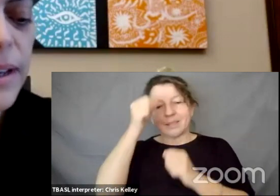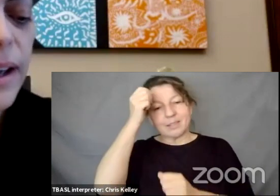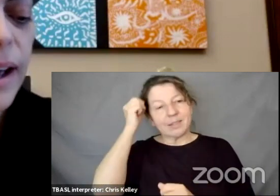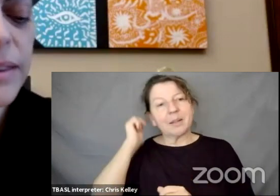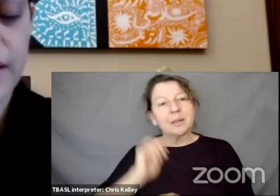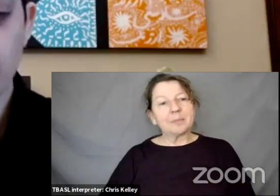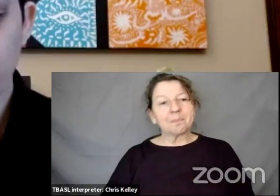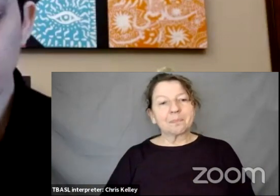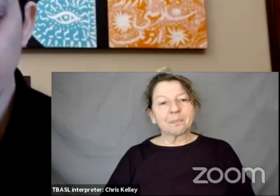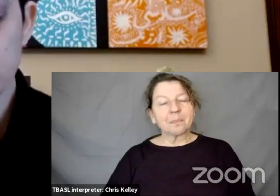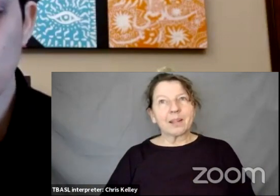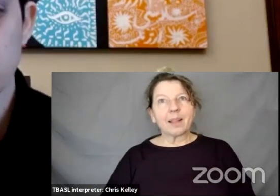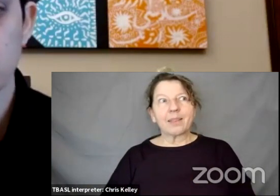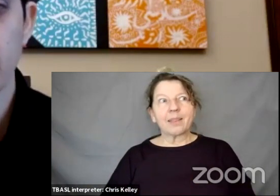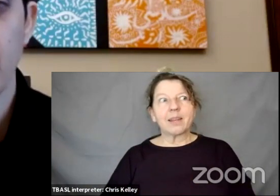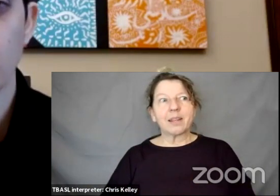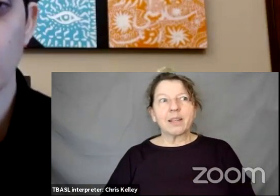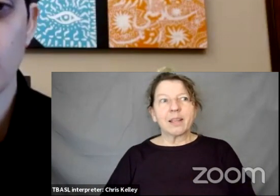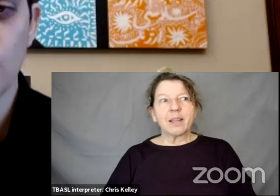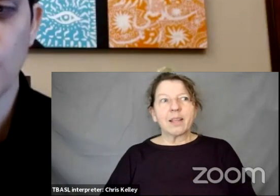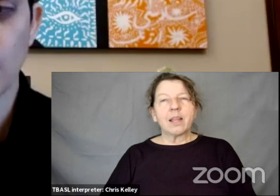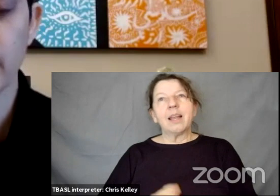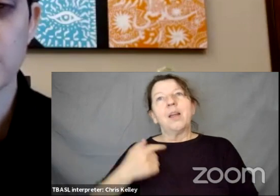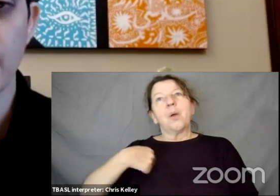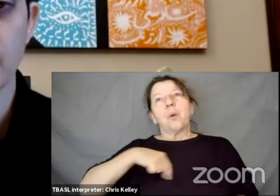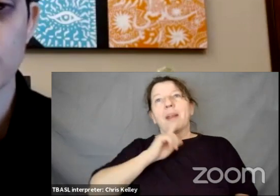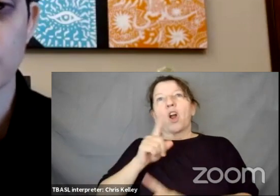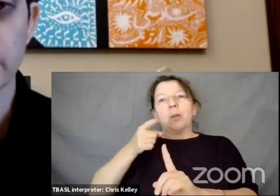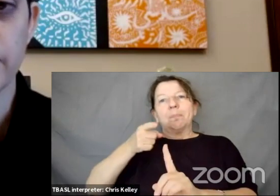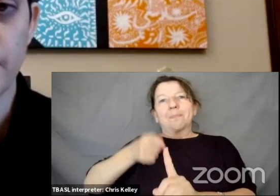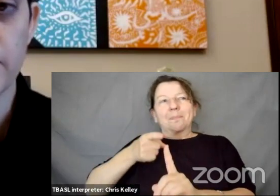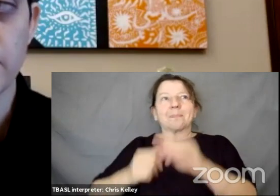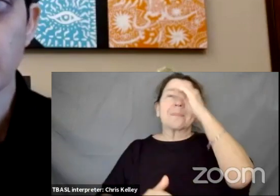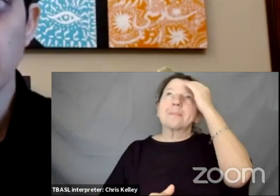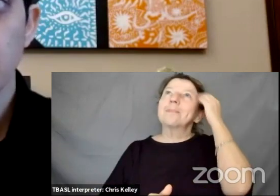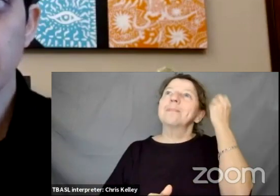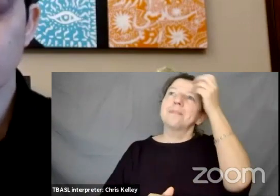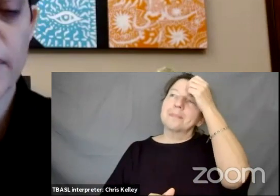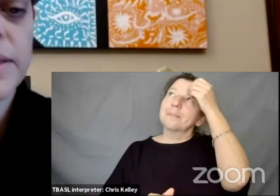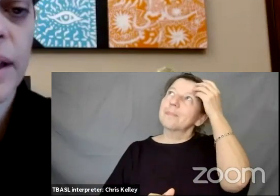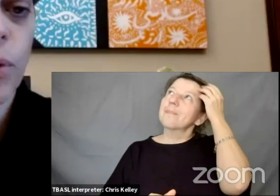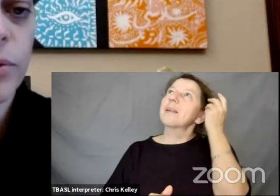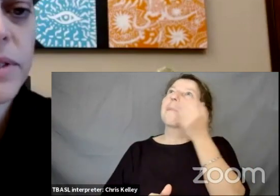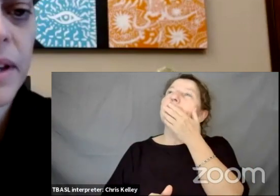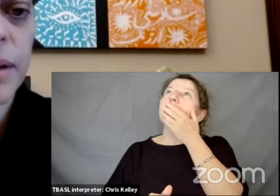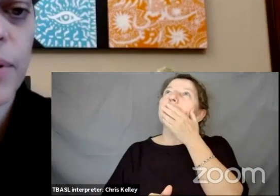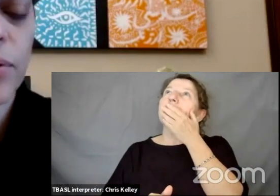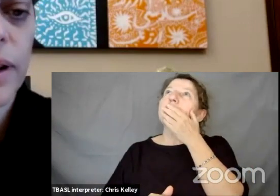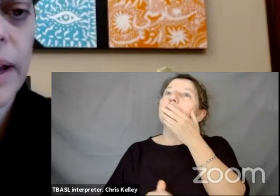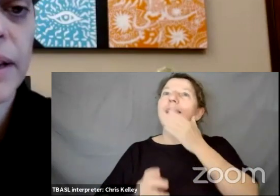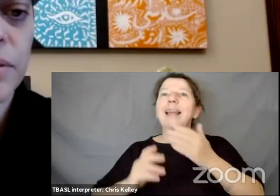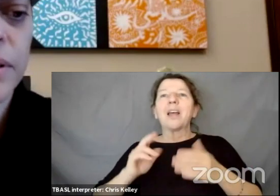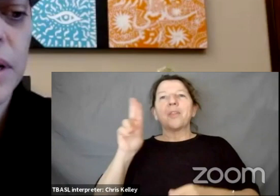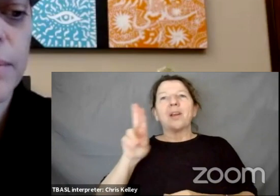is, I think, this question of how our nation handles grief, Heather, that you're raising, and what you're saying